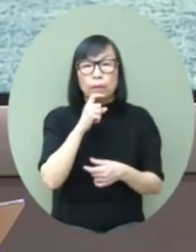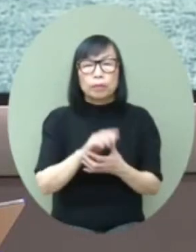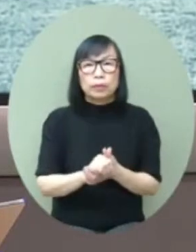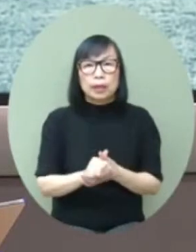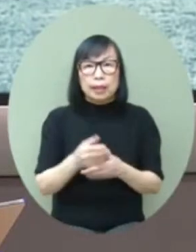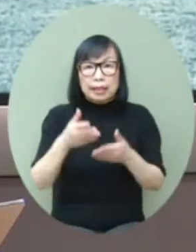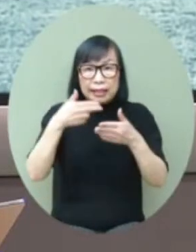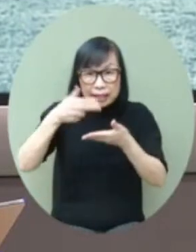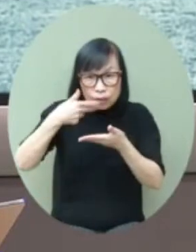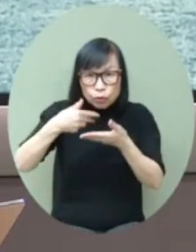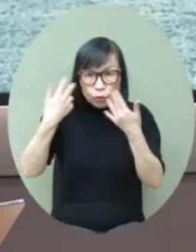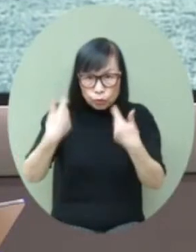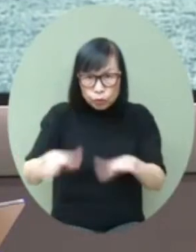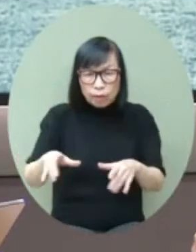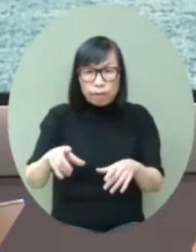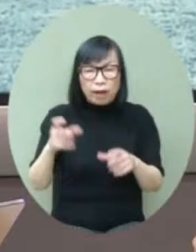is